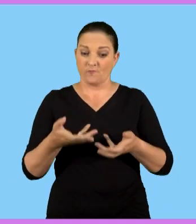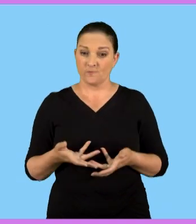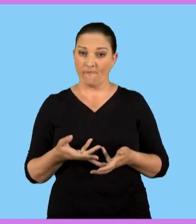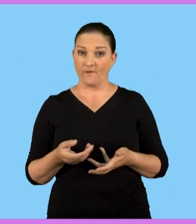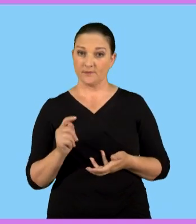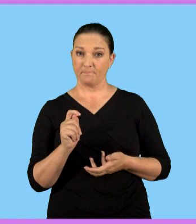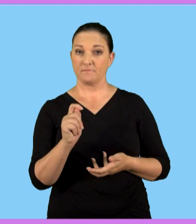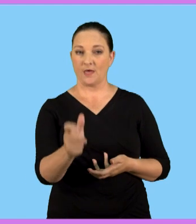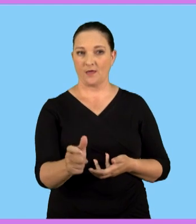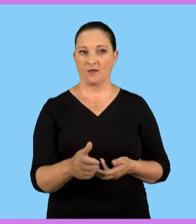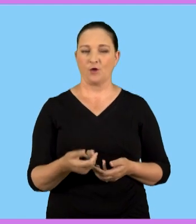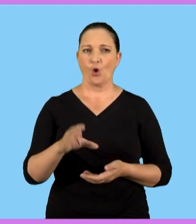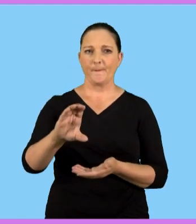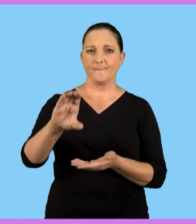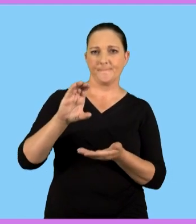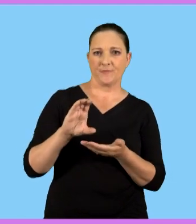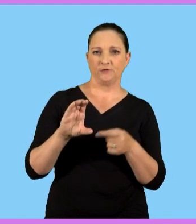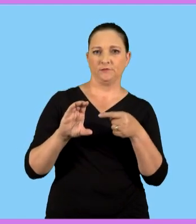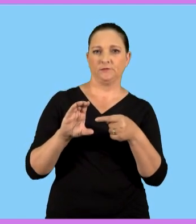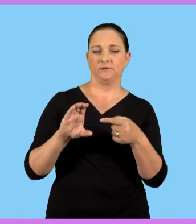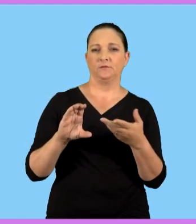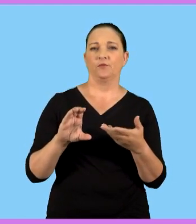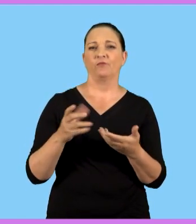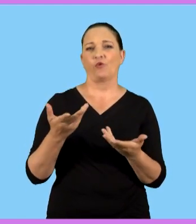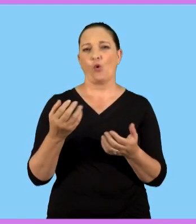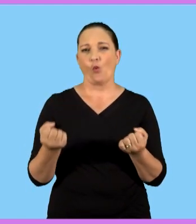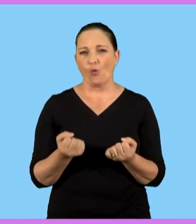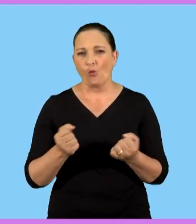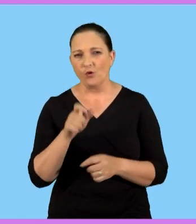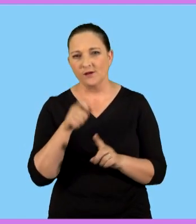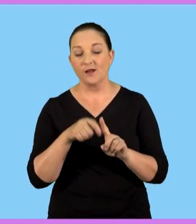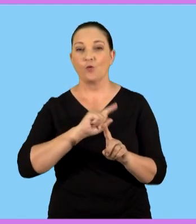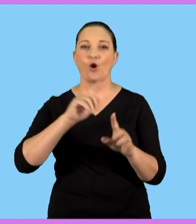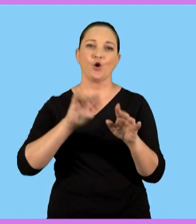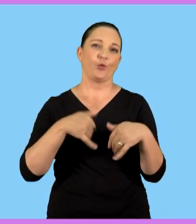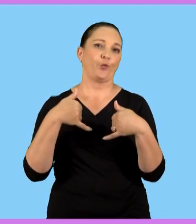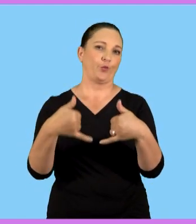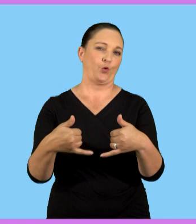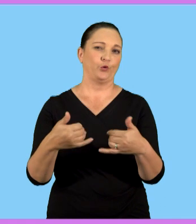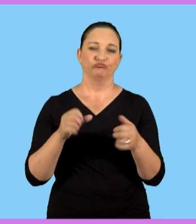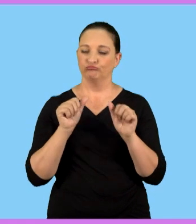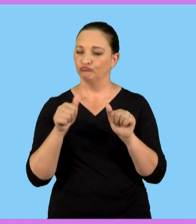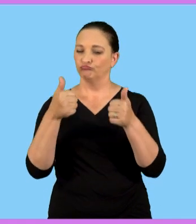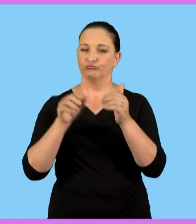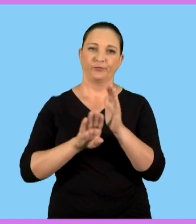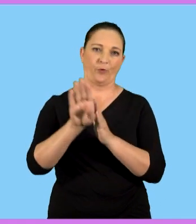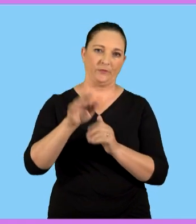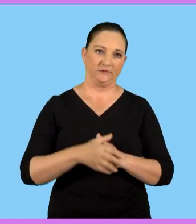services, bonus, money paid to an employee as a reward for good